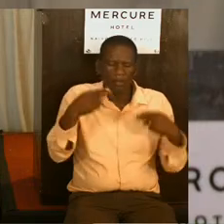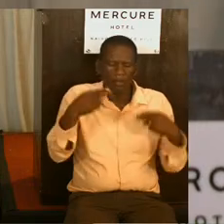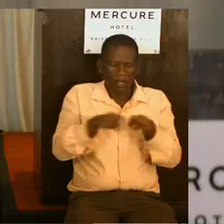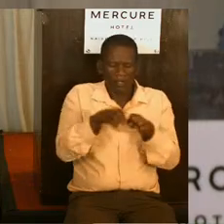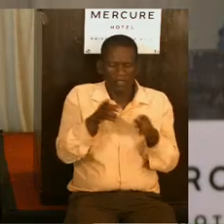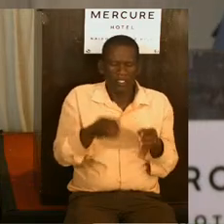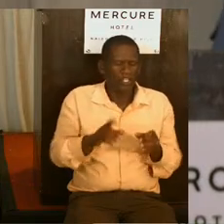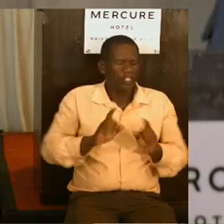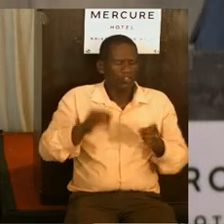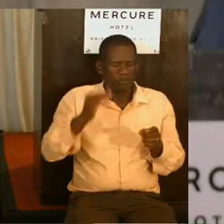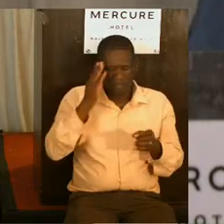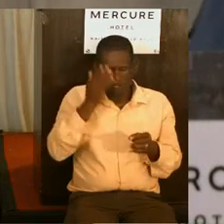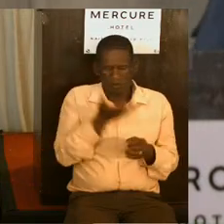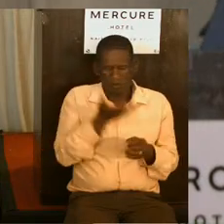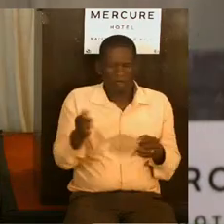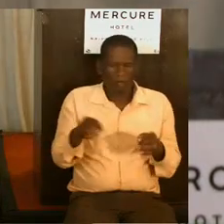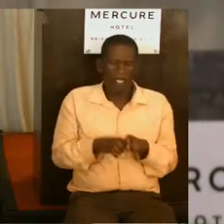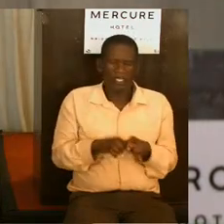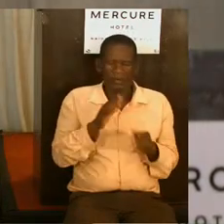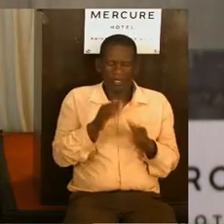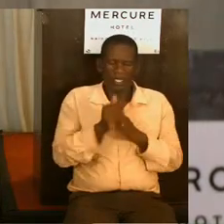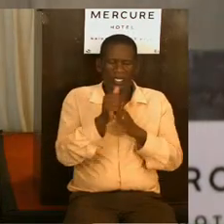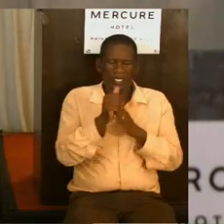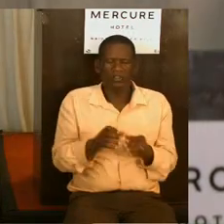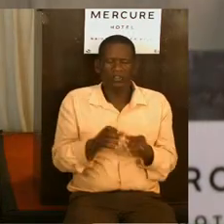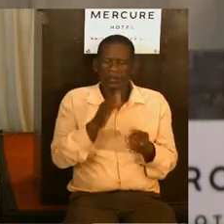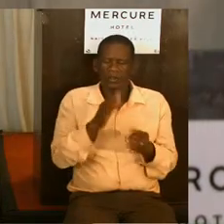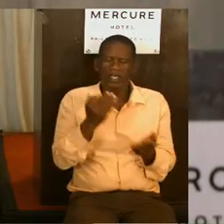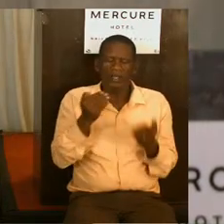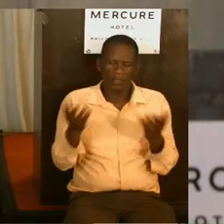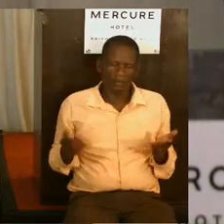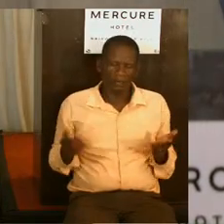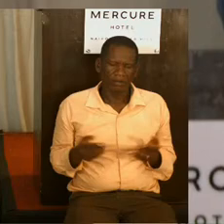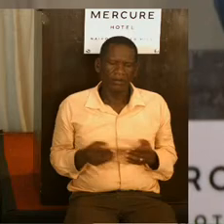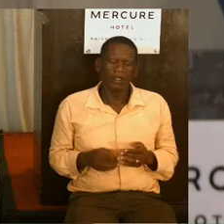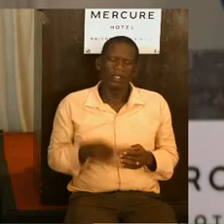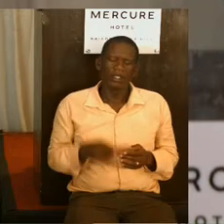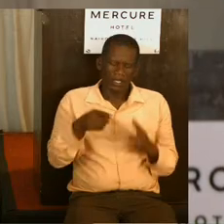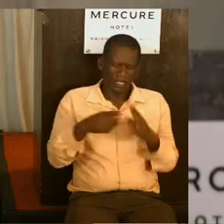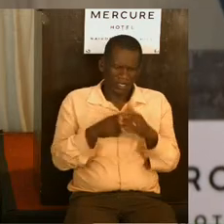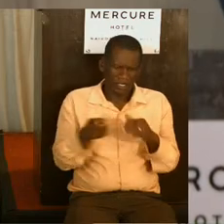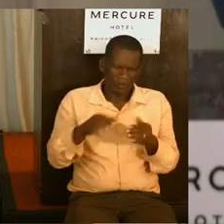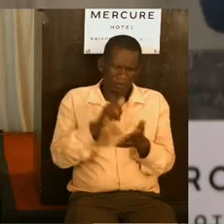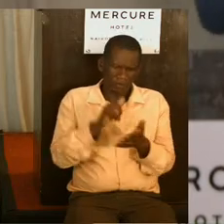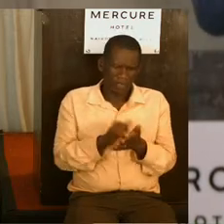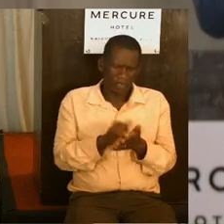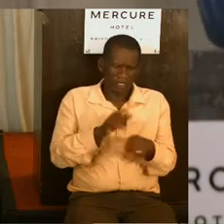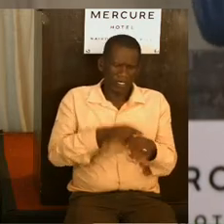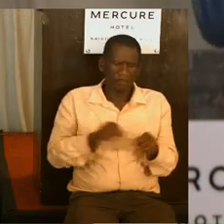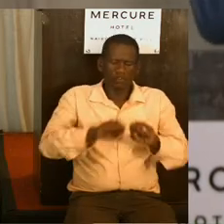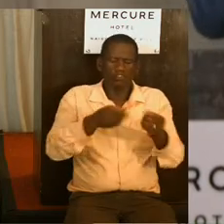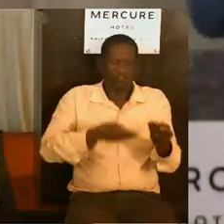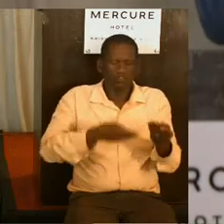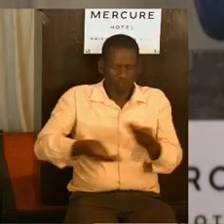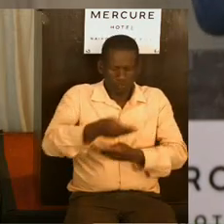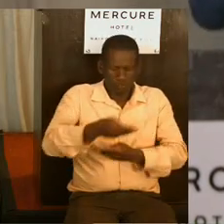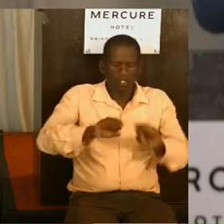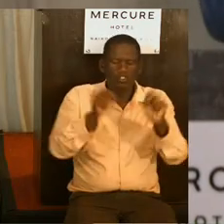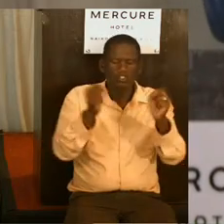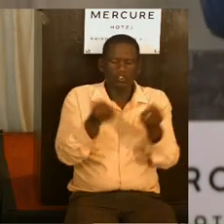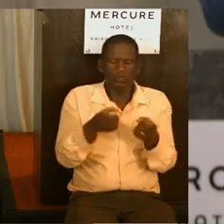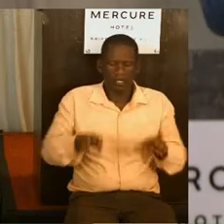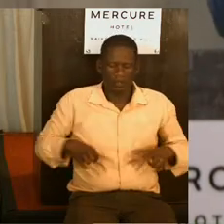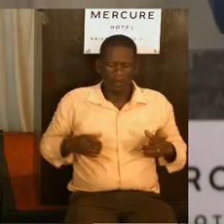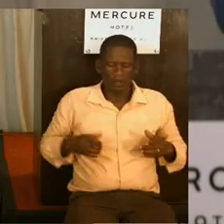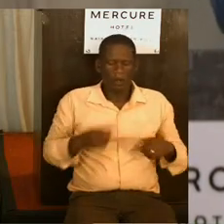don't think of them as even being leaders or being anything it starts from that so socialization so I'm saying